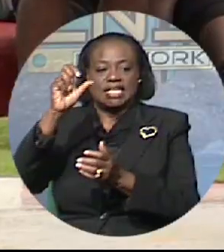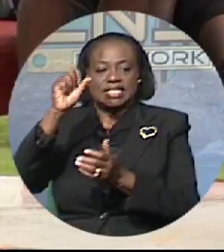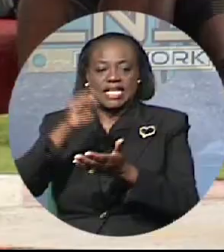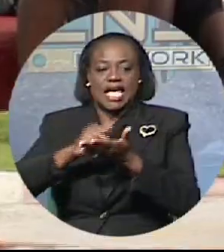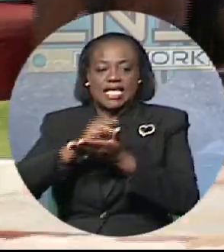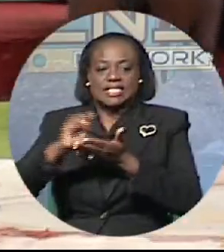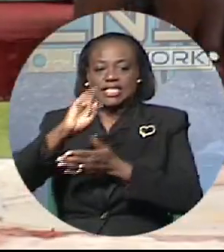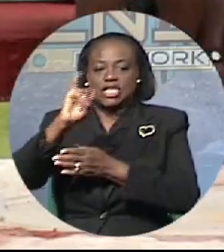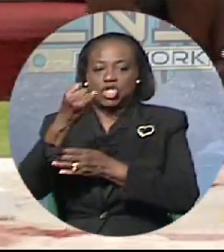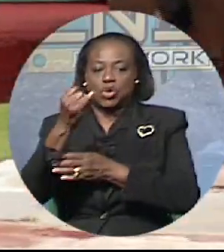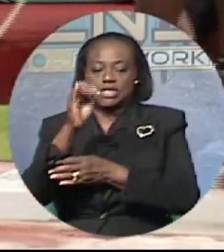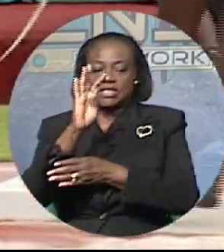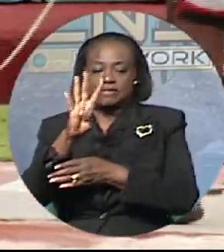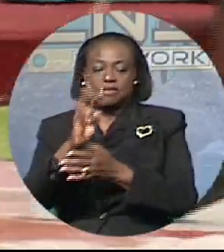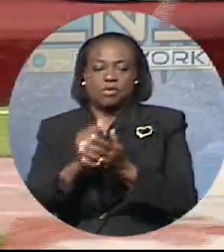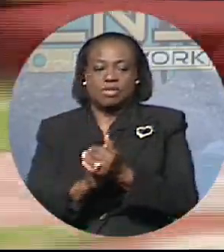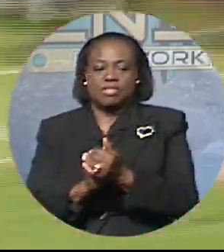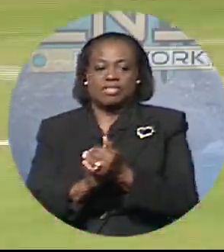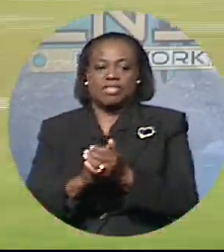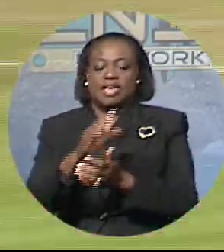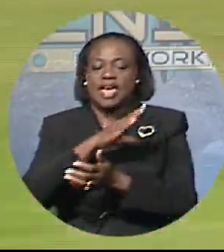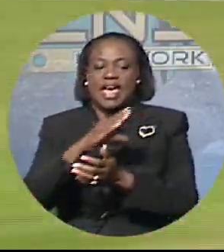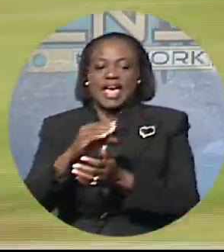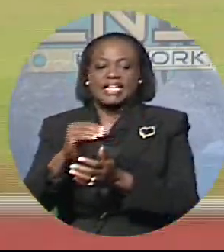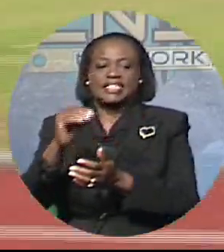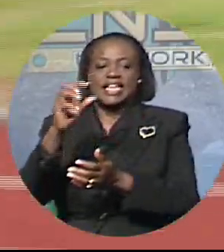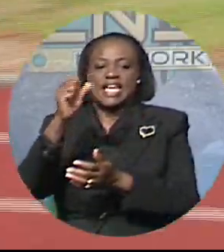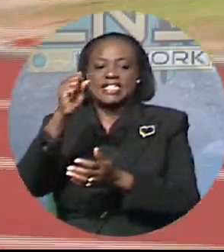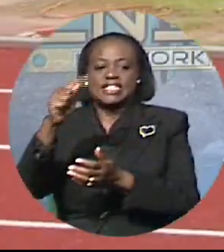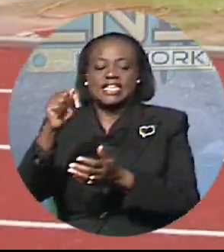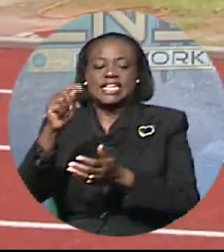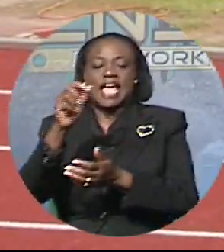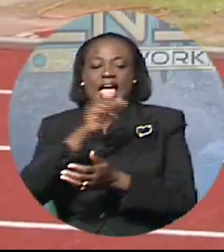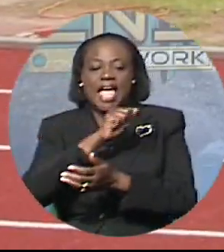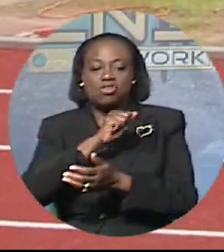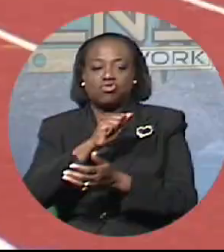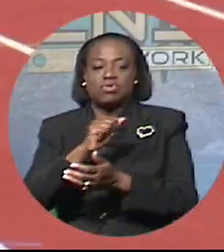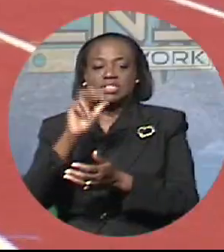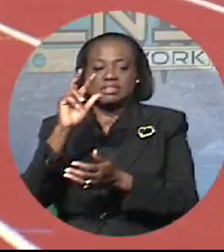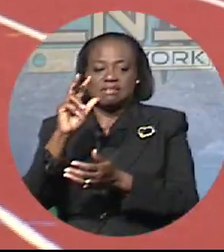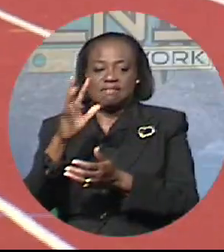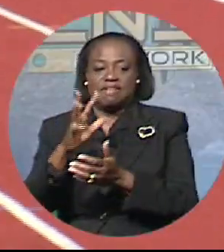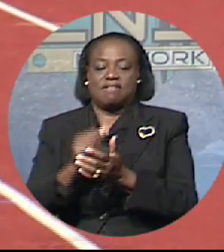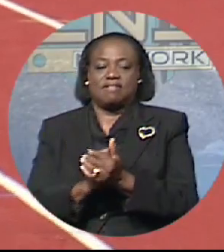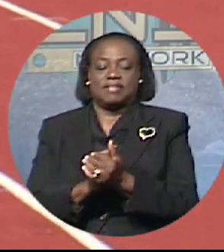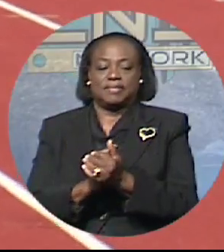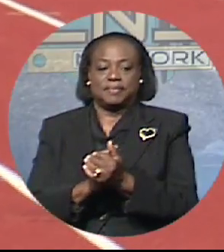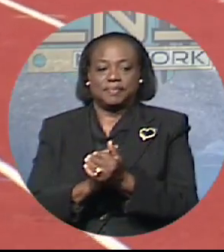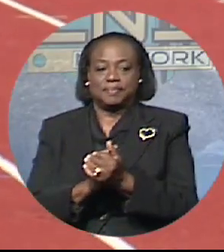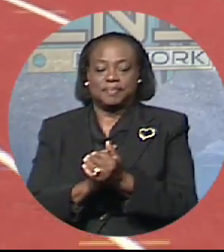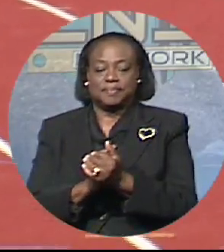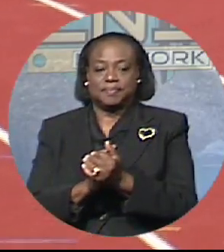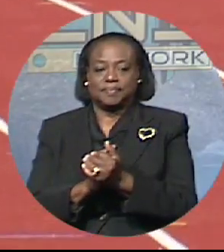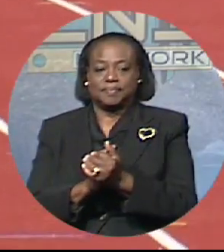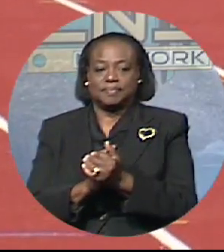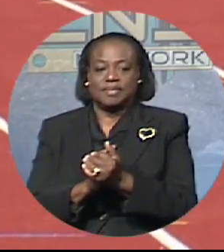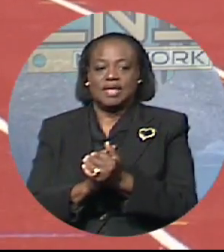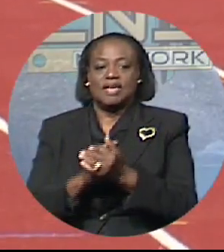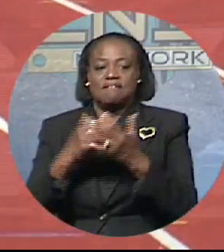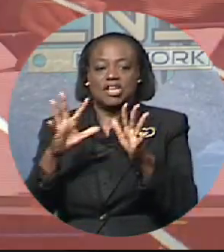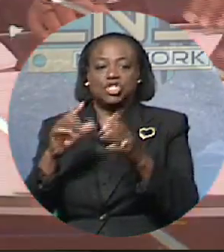fourth with 197, and rounding out the top five, St. Andrews with 186 points. The meet wraps up